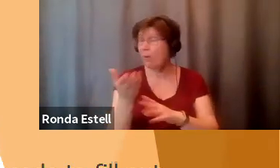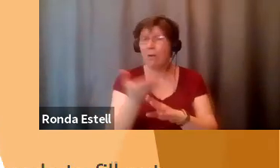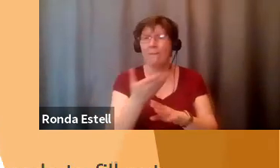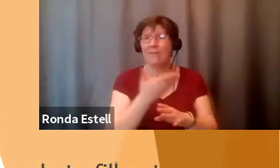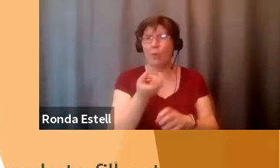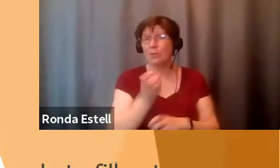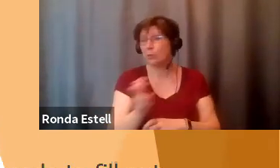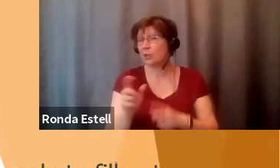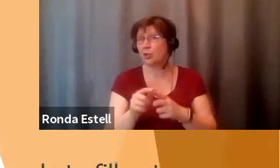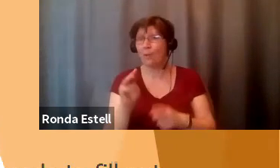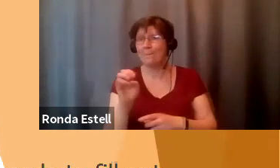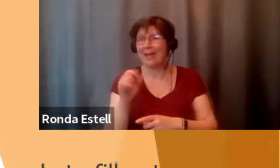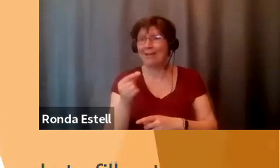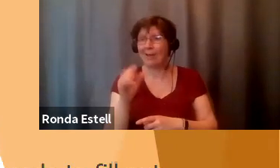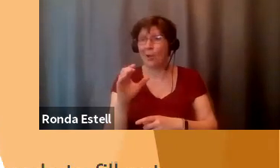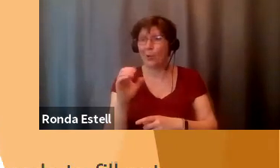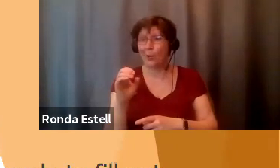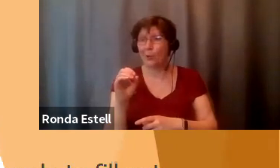it over to Meg Cooch for census?